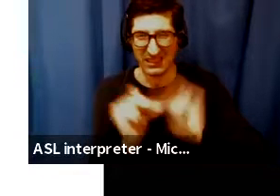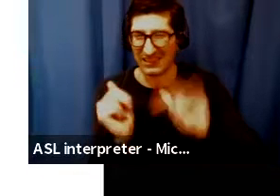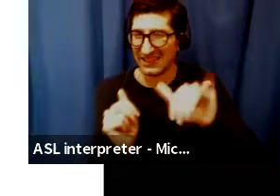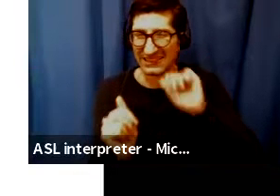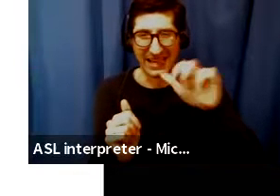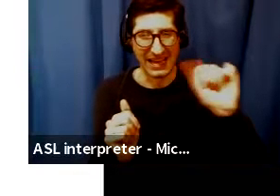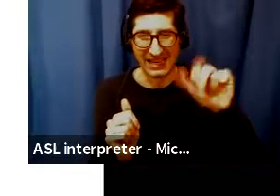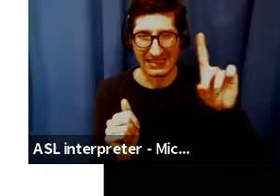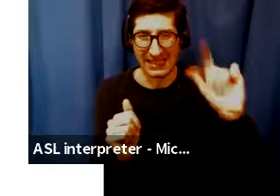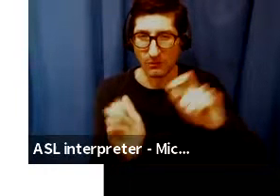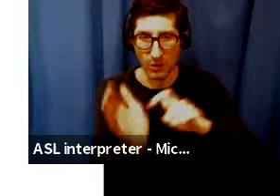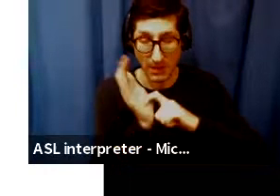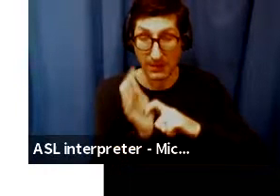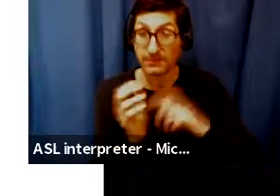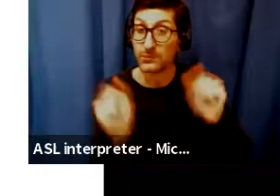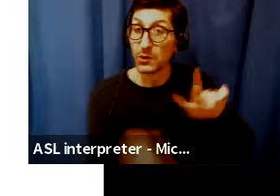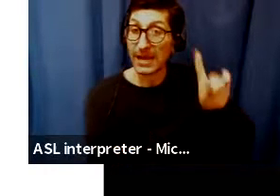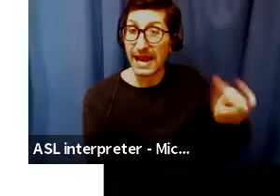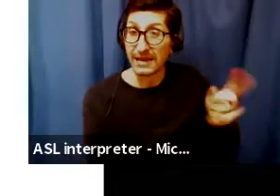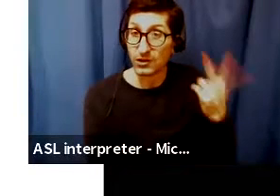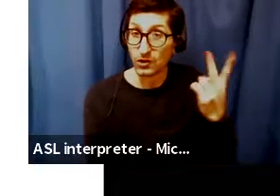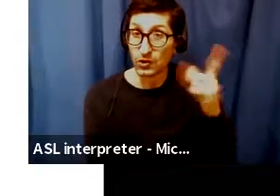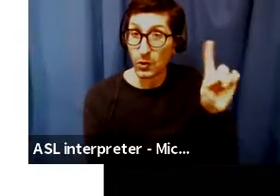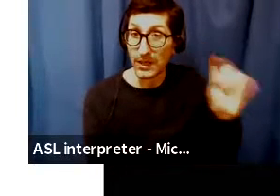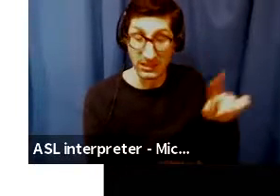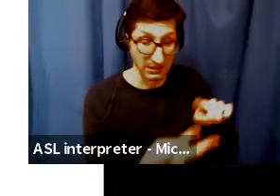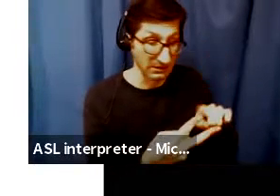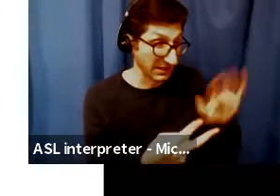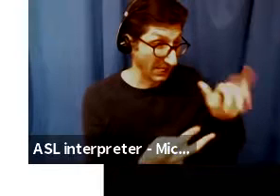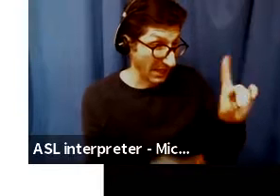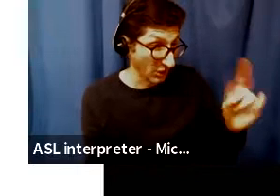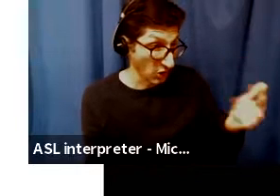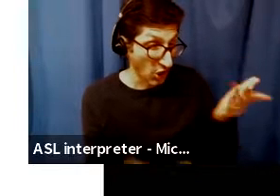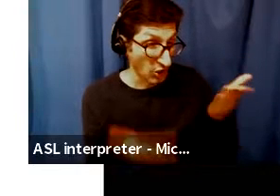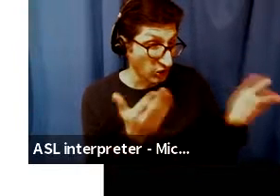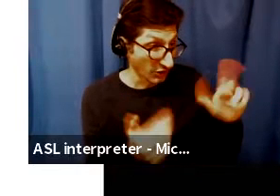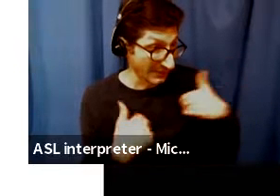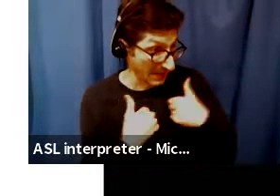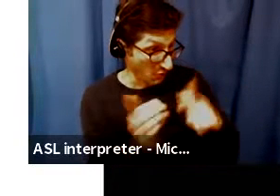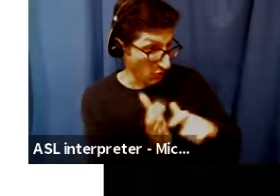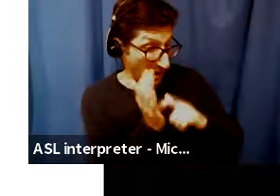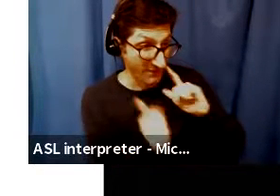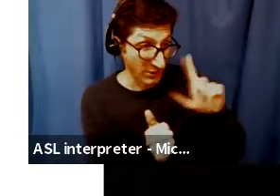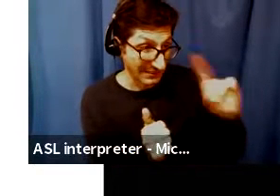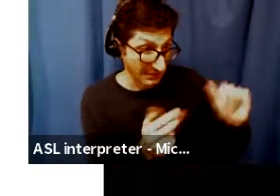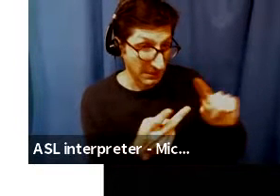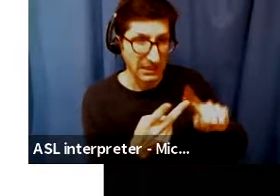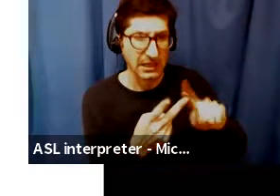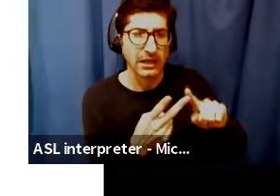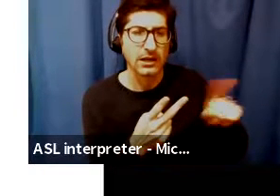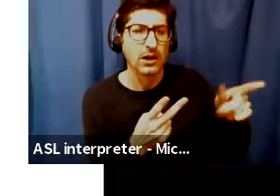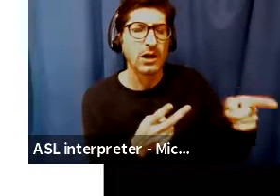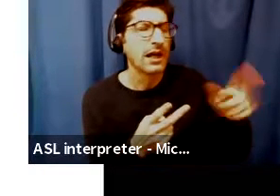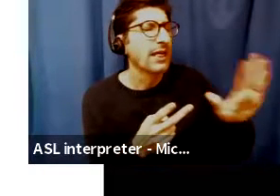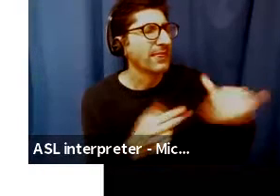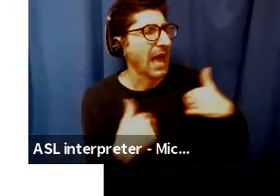two questions that can be asked. Is the dog a service animal required because of a disability? And what worker task has the